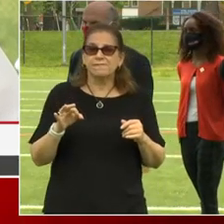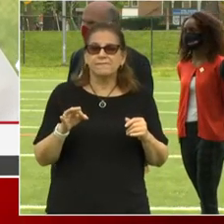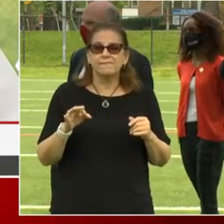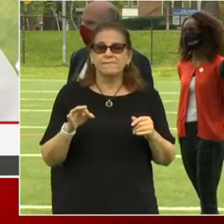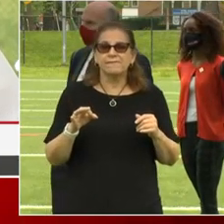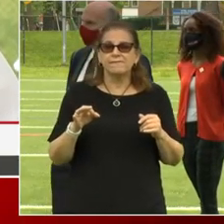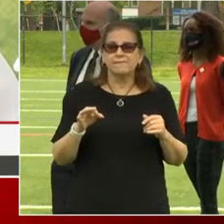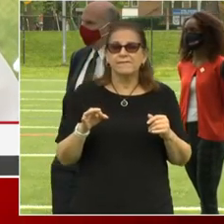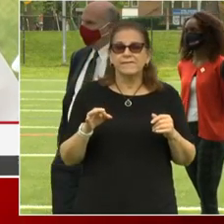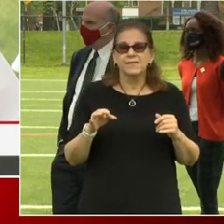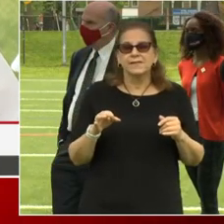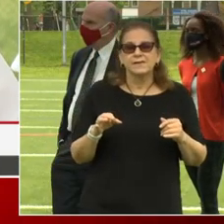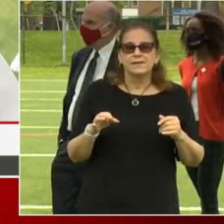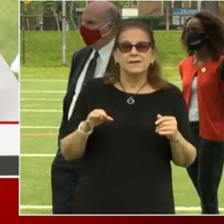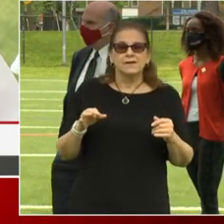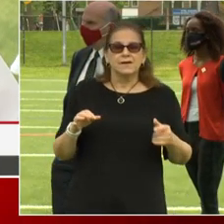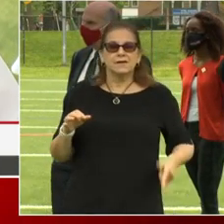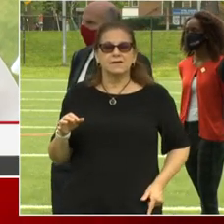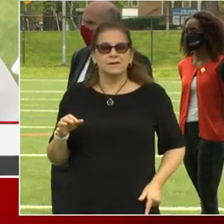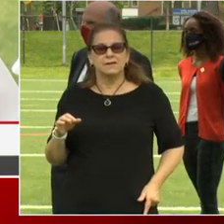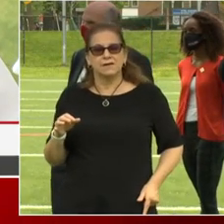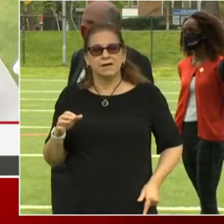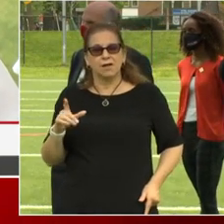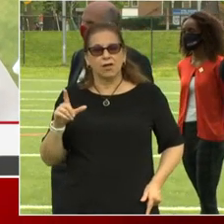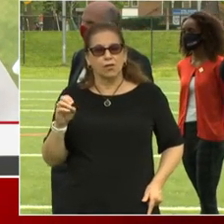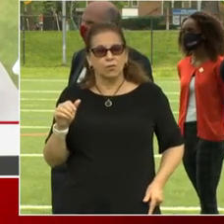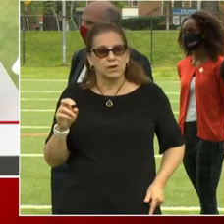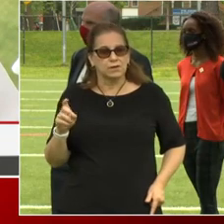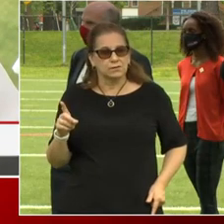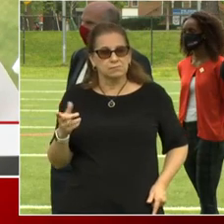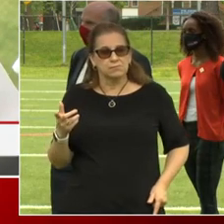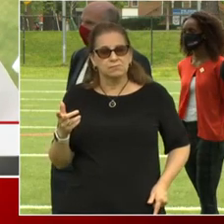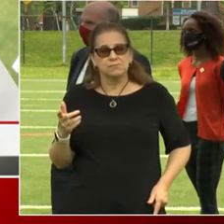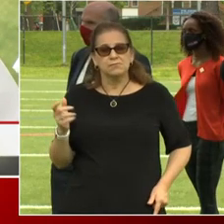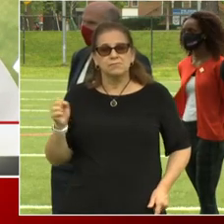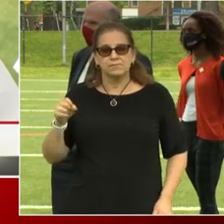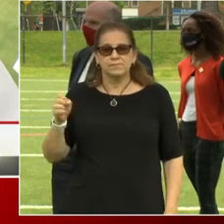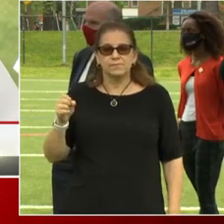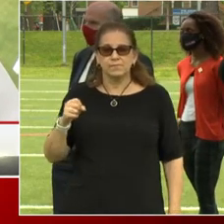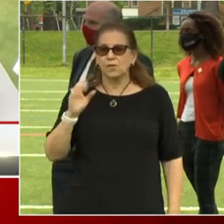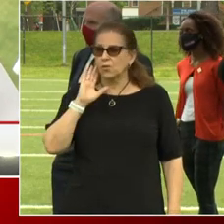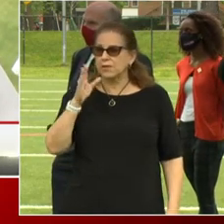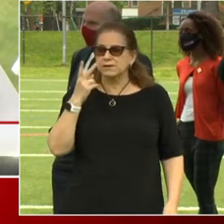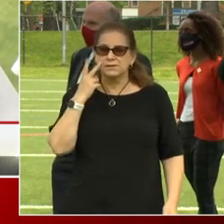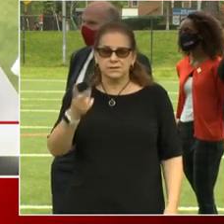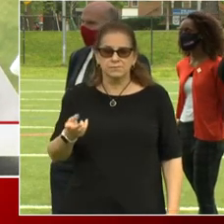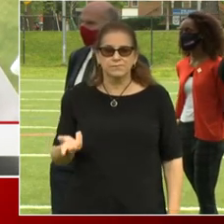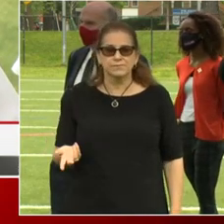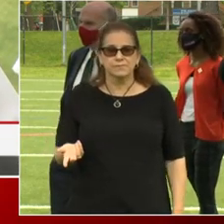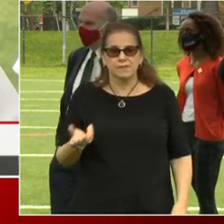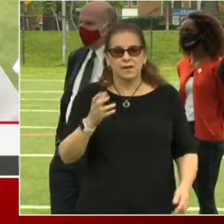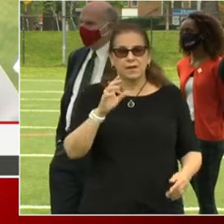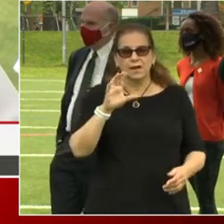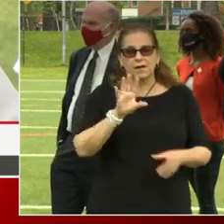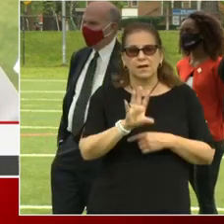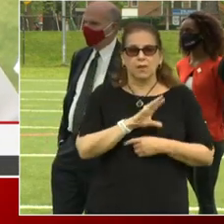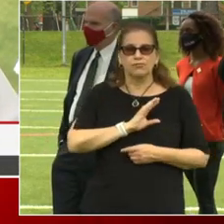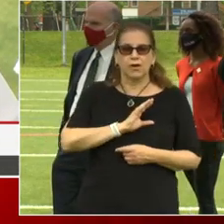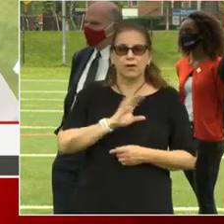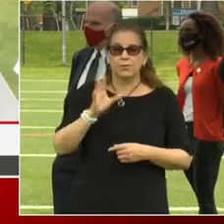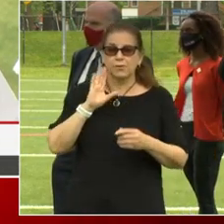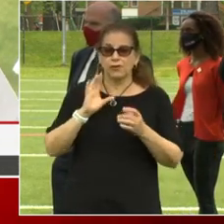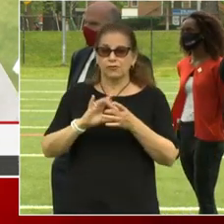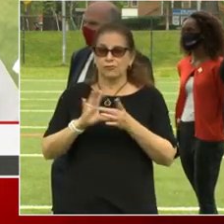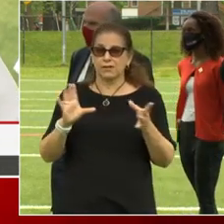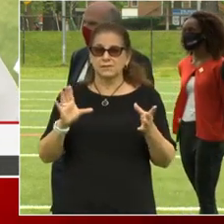loaded? Yes. Was operable and loaded? Yes, to both. And then you've released the body-worn